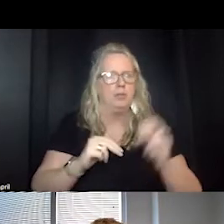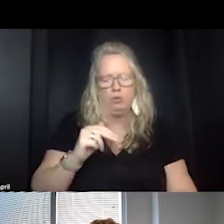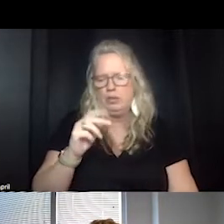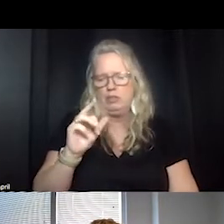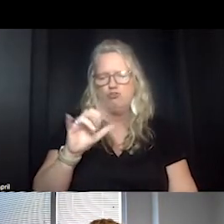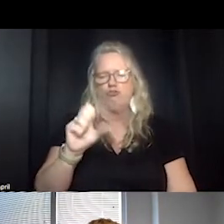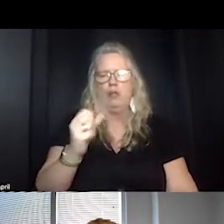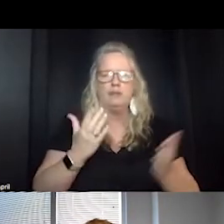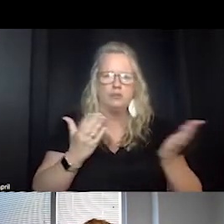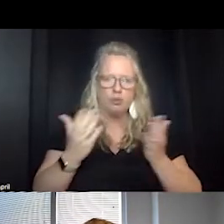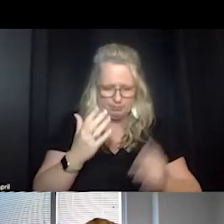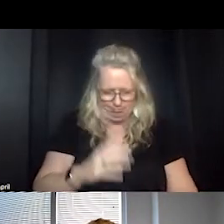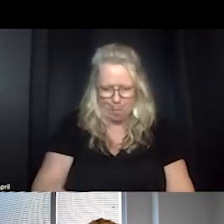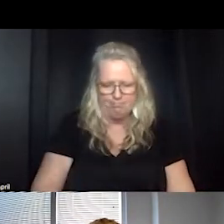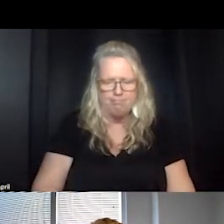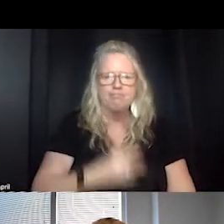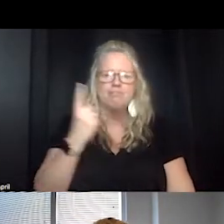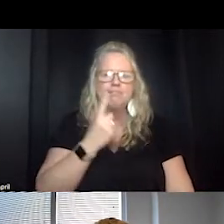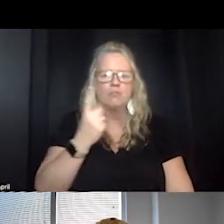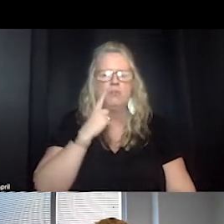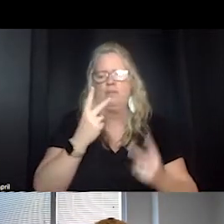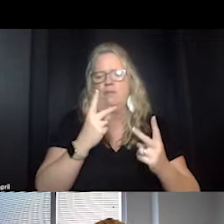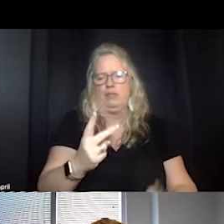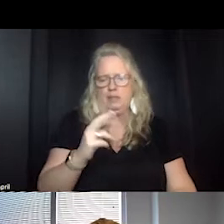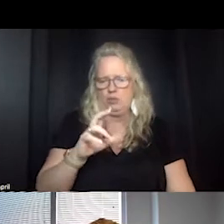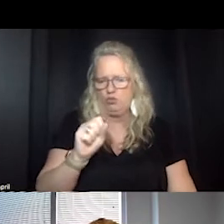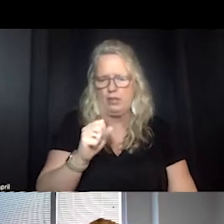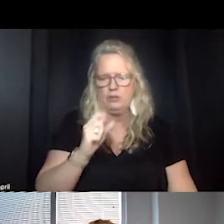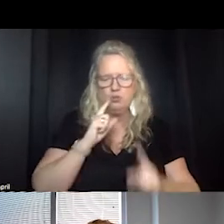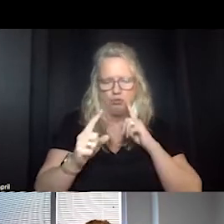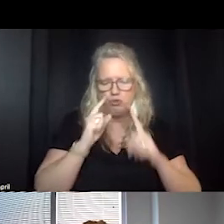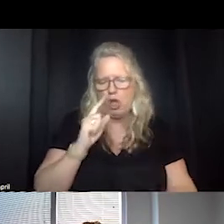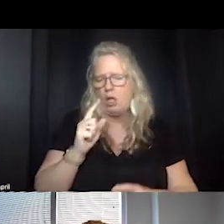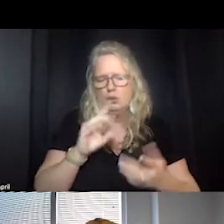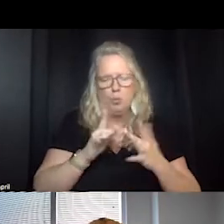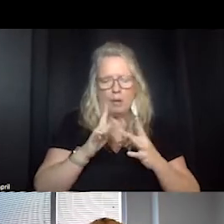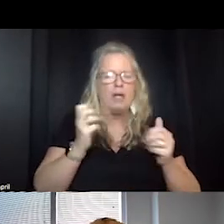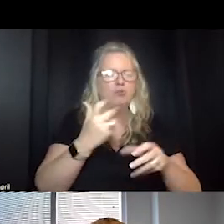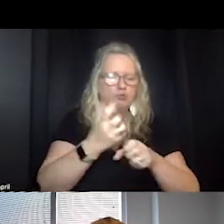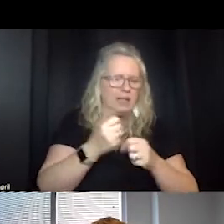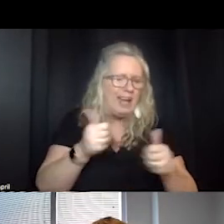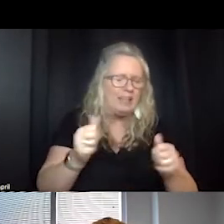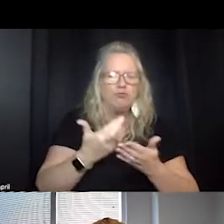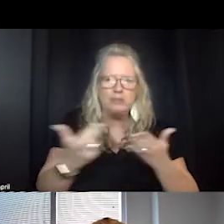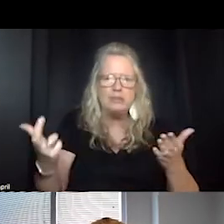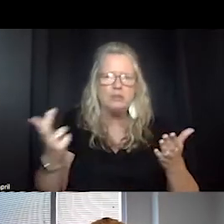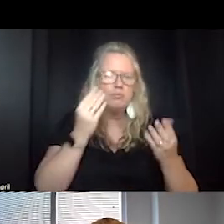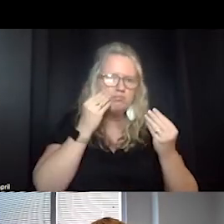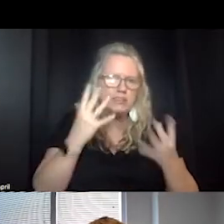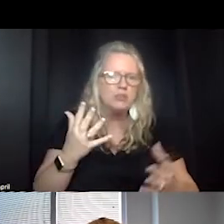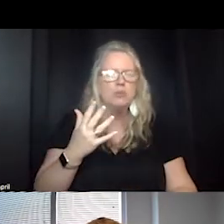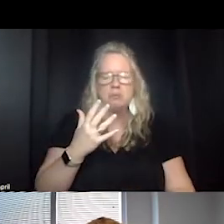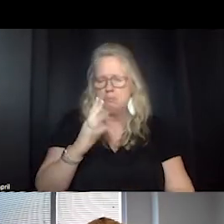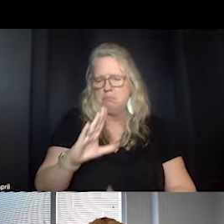services. As always, you can visit the Crisis Talk website to access any of the resources or materials that